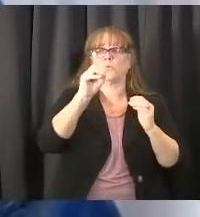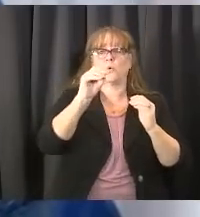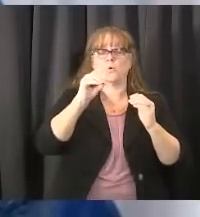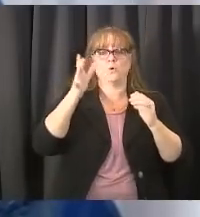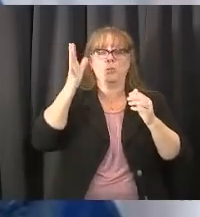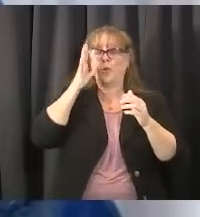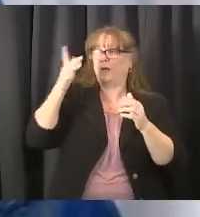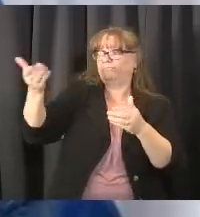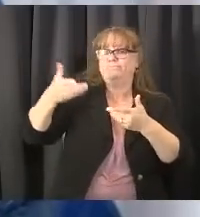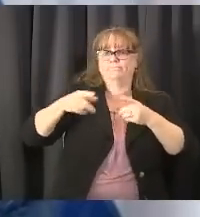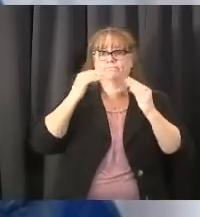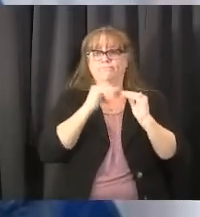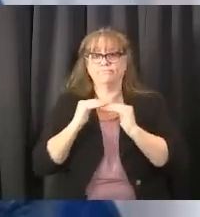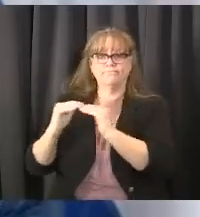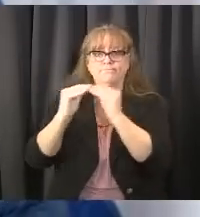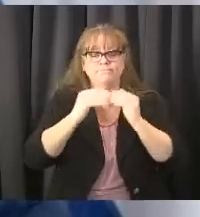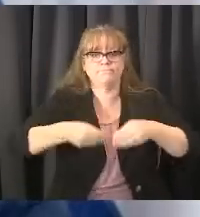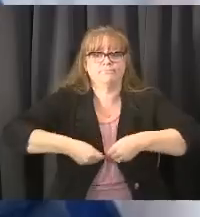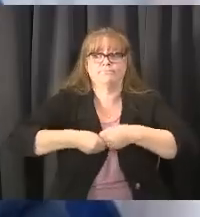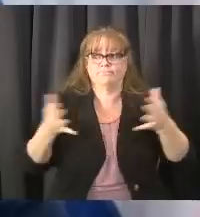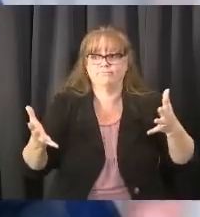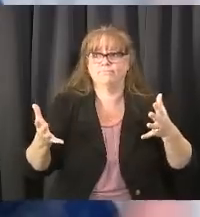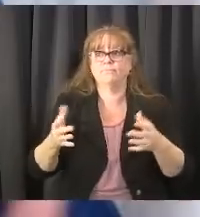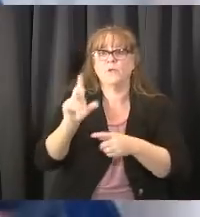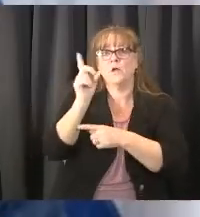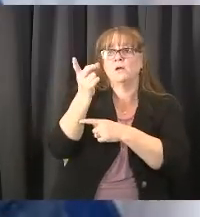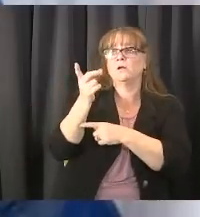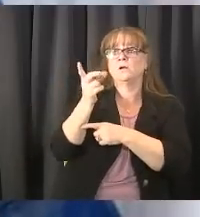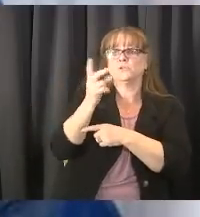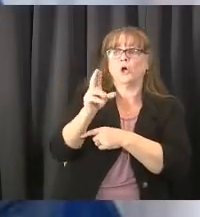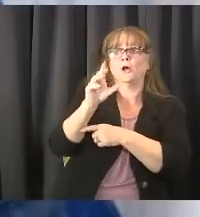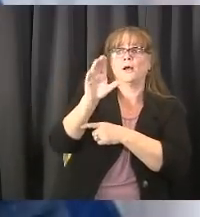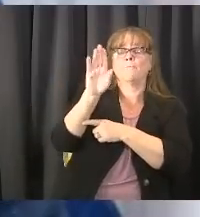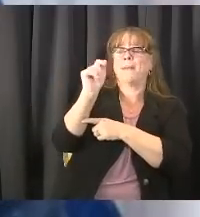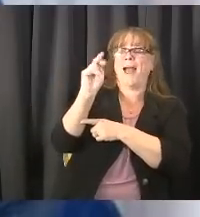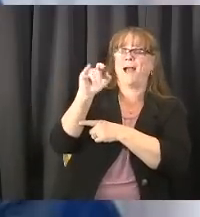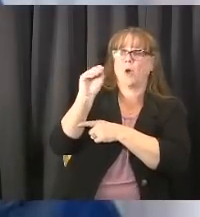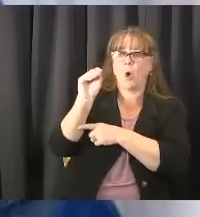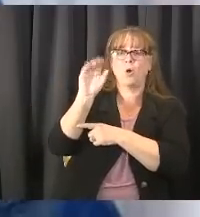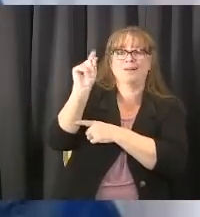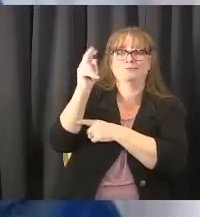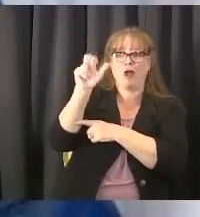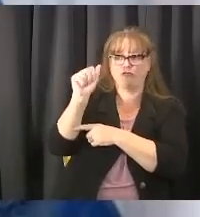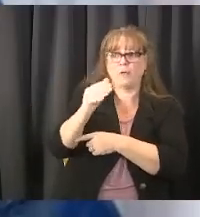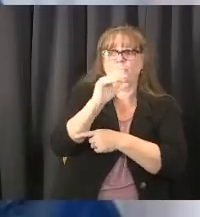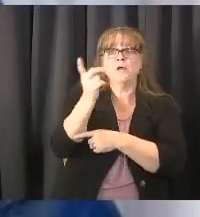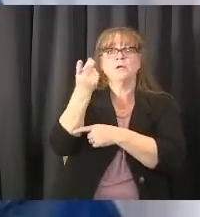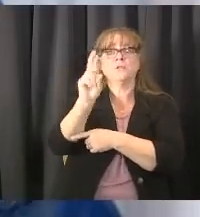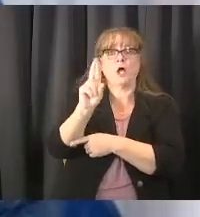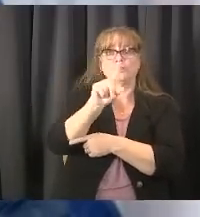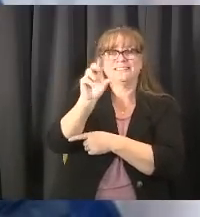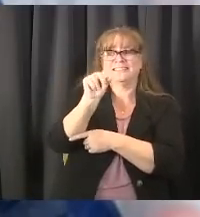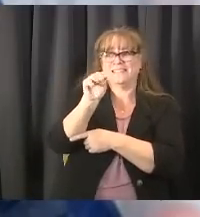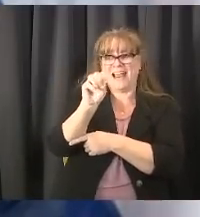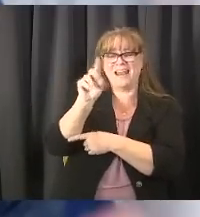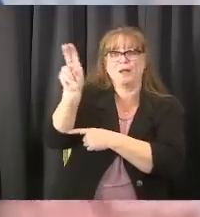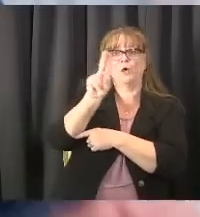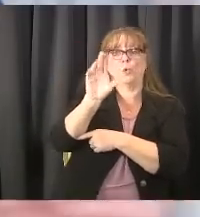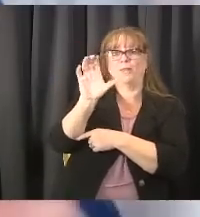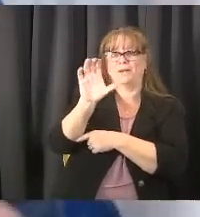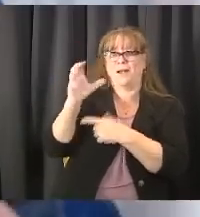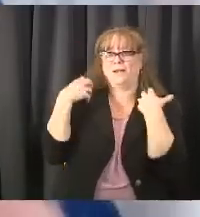Health. We have Dr. Richard Zane, UCHealth's Chief Innovation Officer, and John Santisteban, the President and